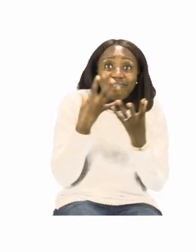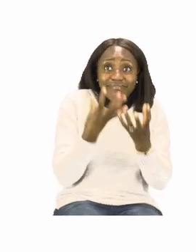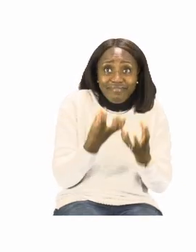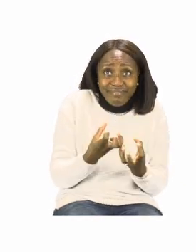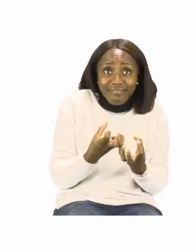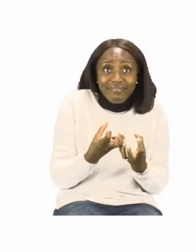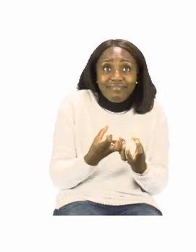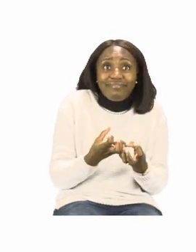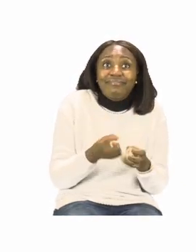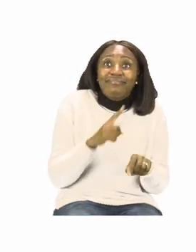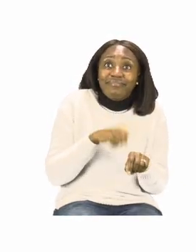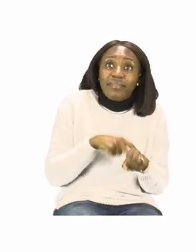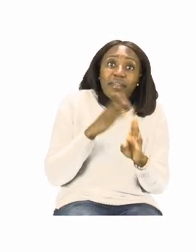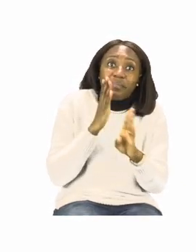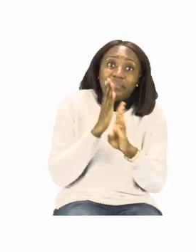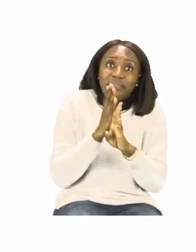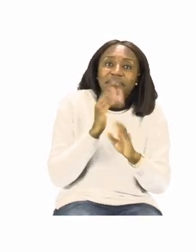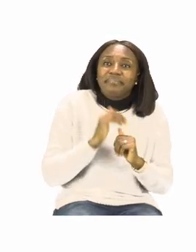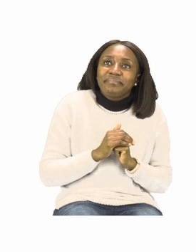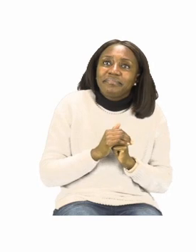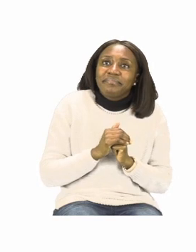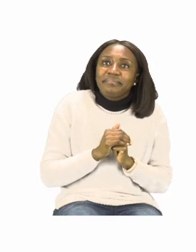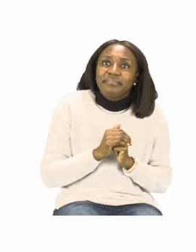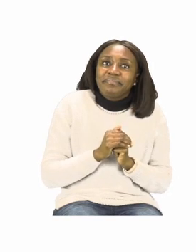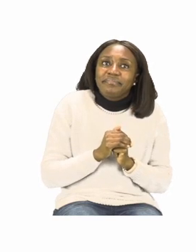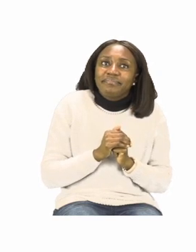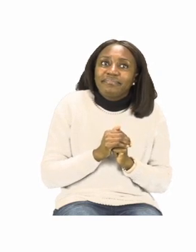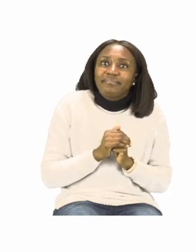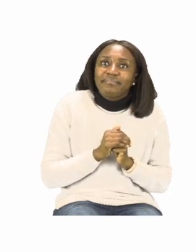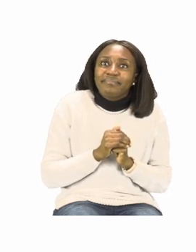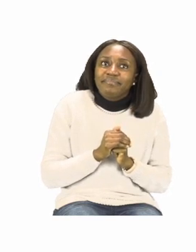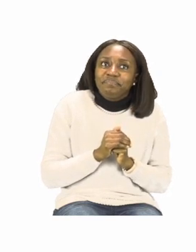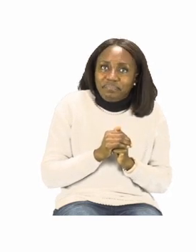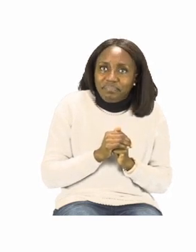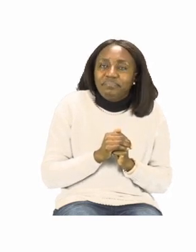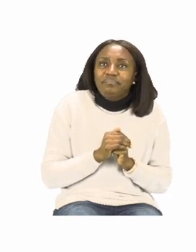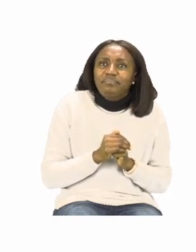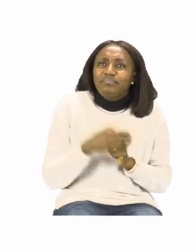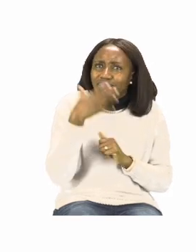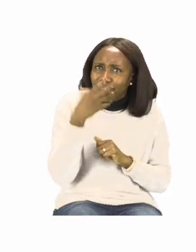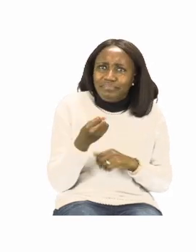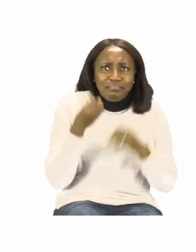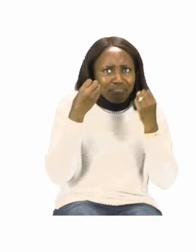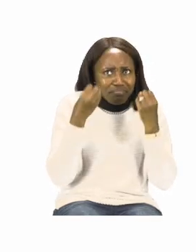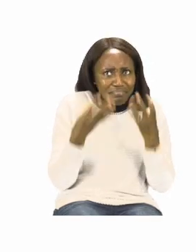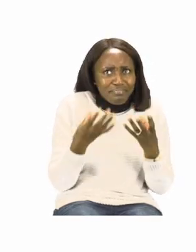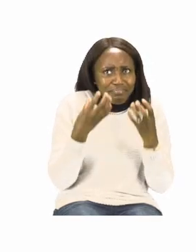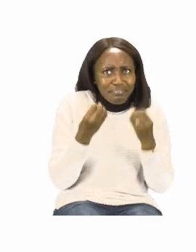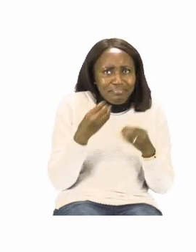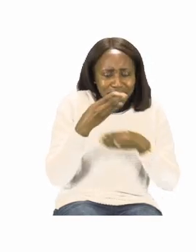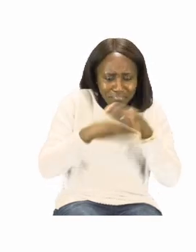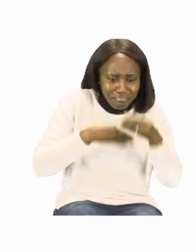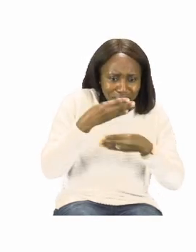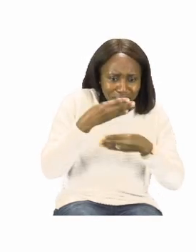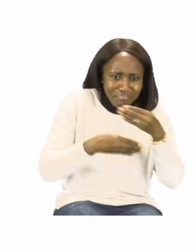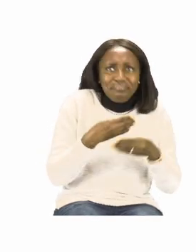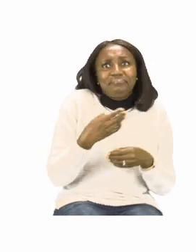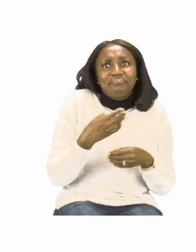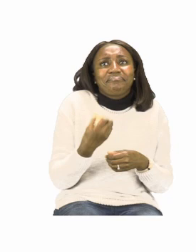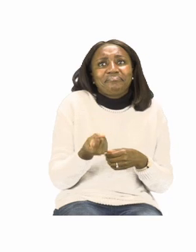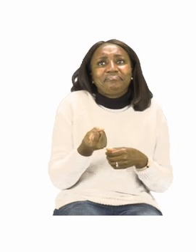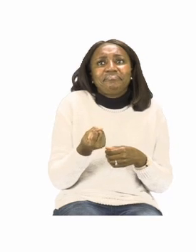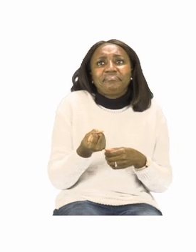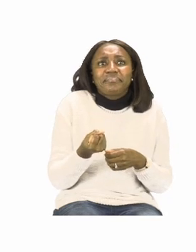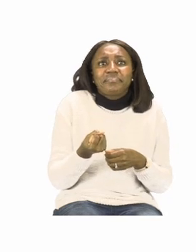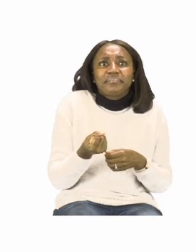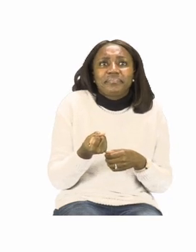when available. So you can have a supply of tissue paper.